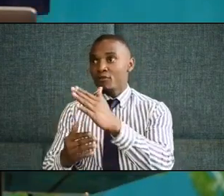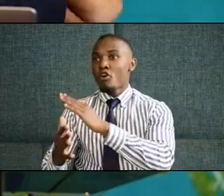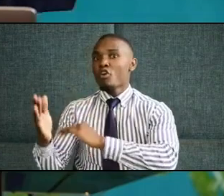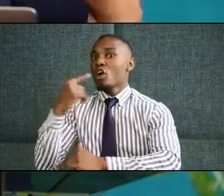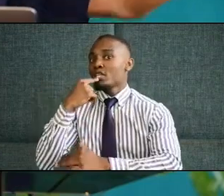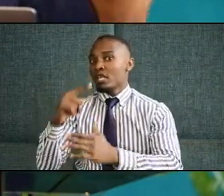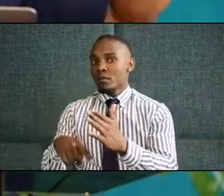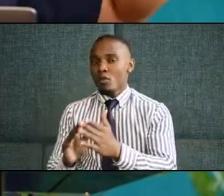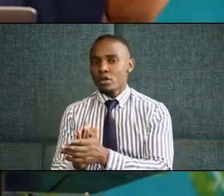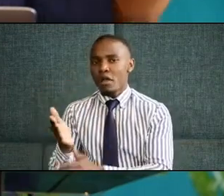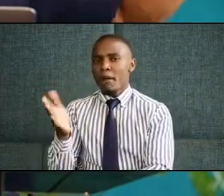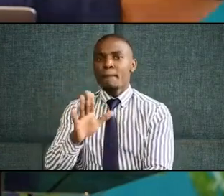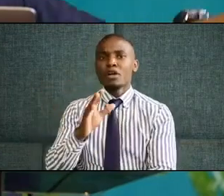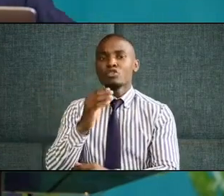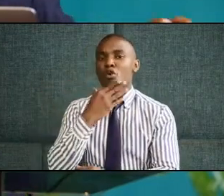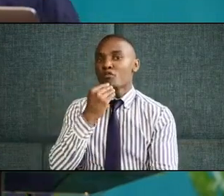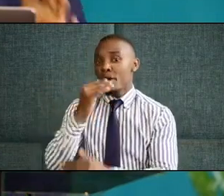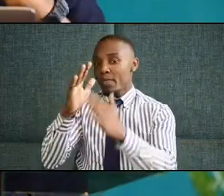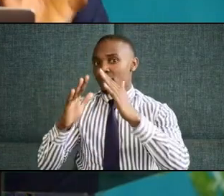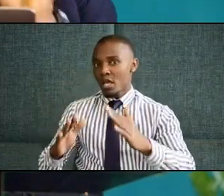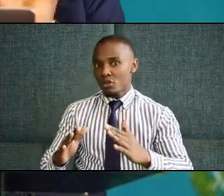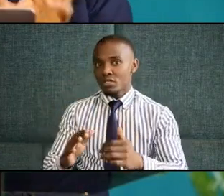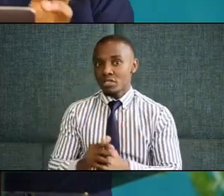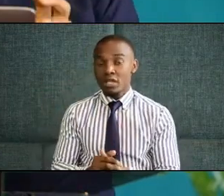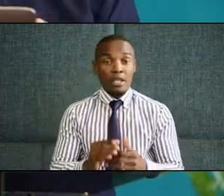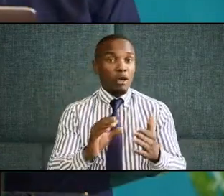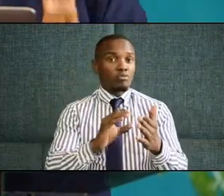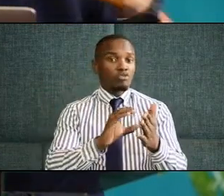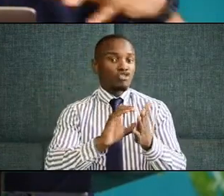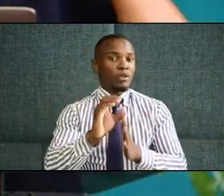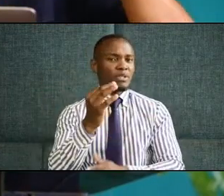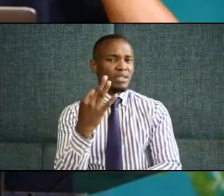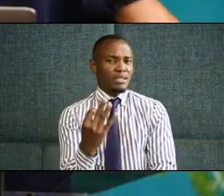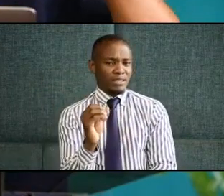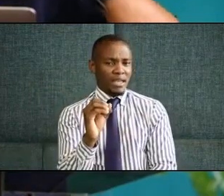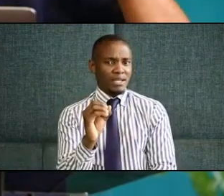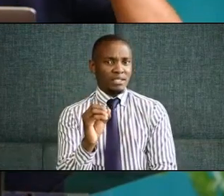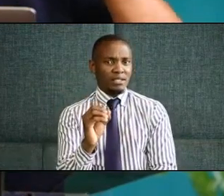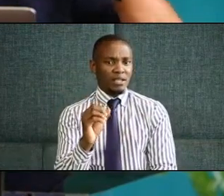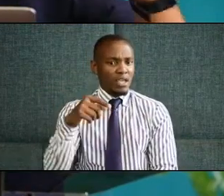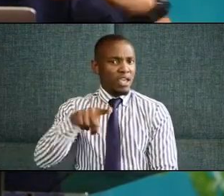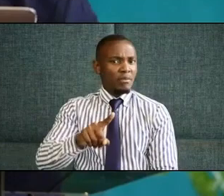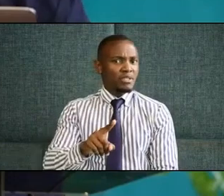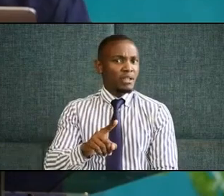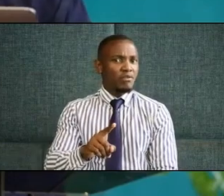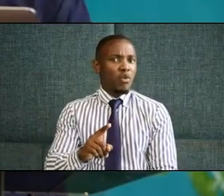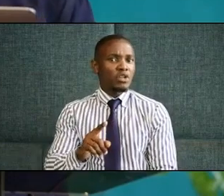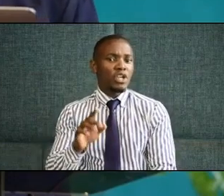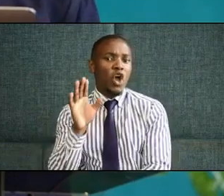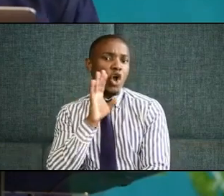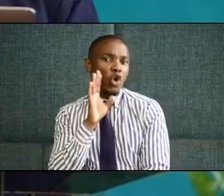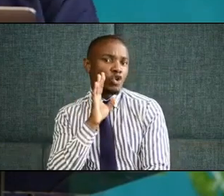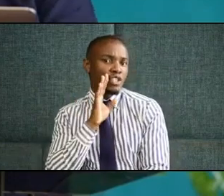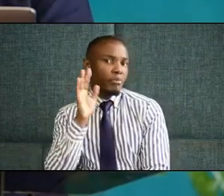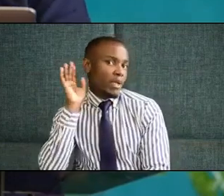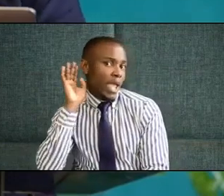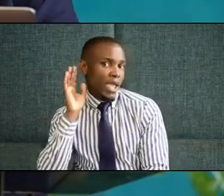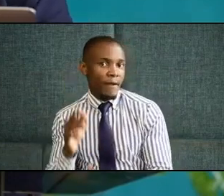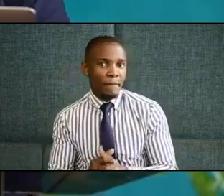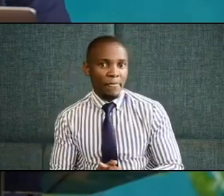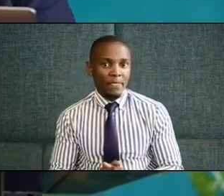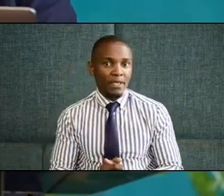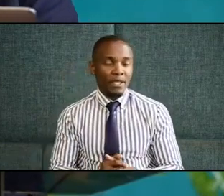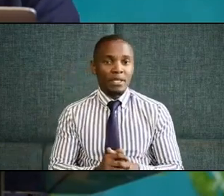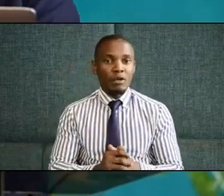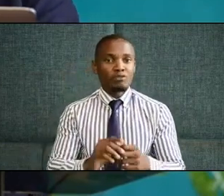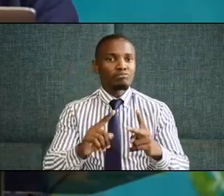him, go back to your father's house, in Genesis chapter 30, he was hearing some rumors. Genesis 30, verse